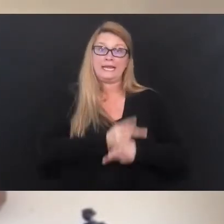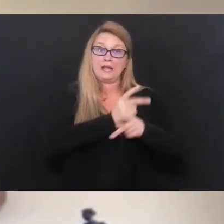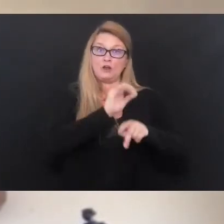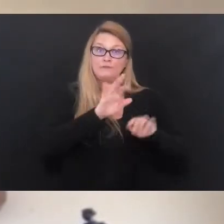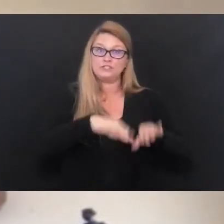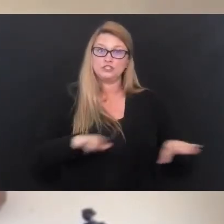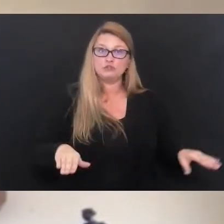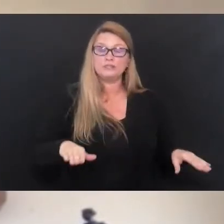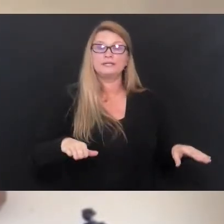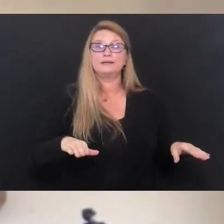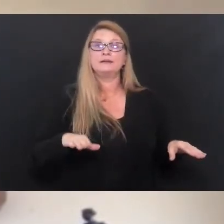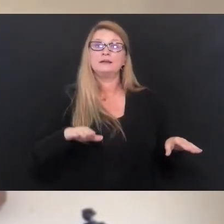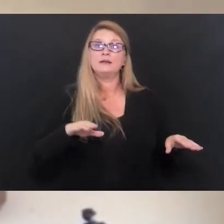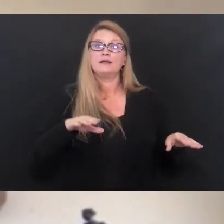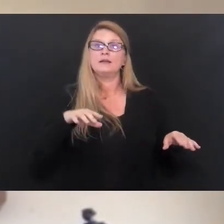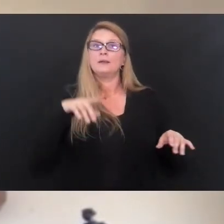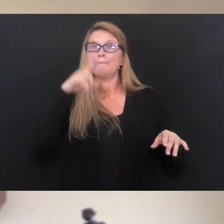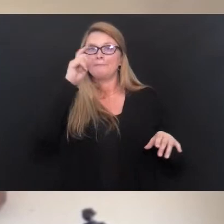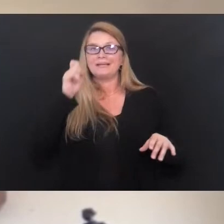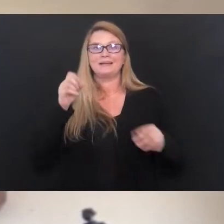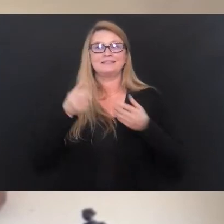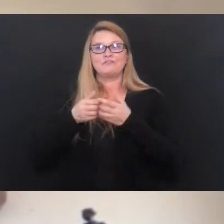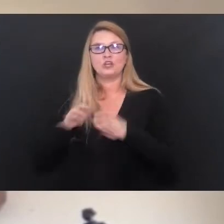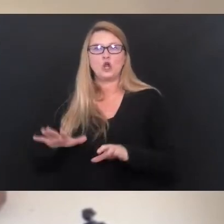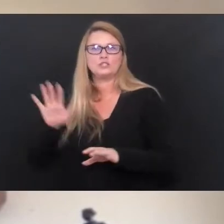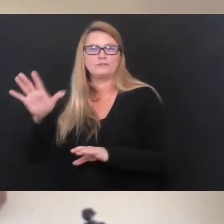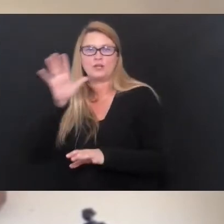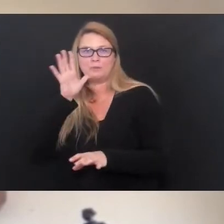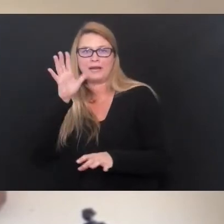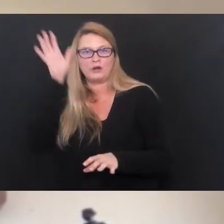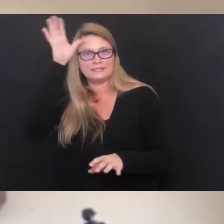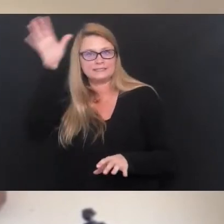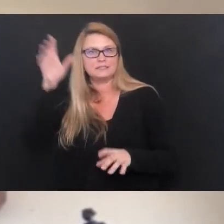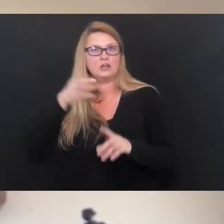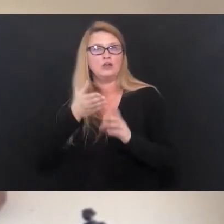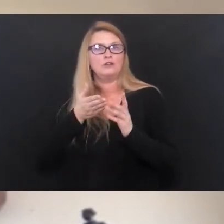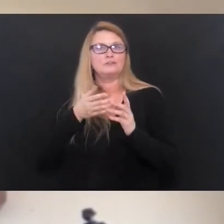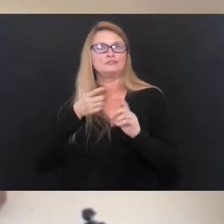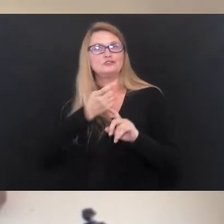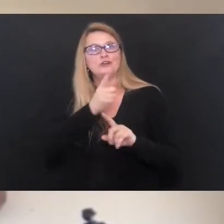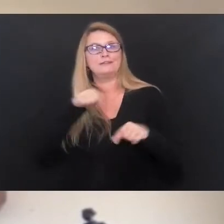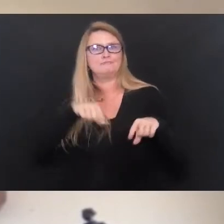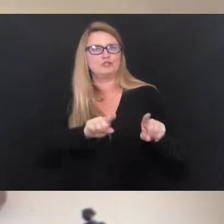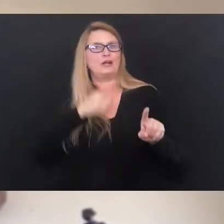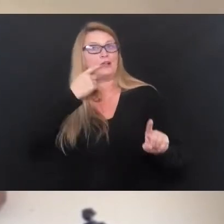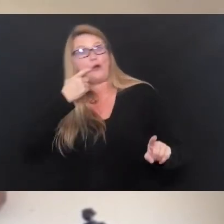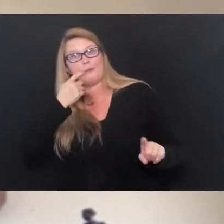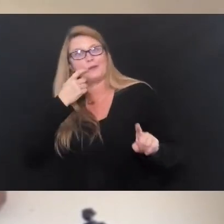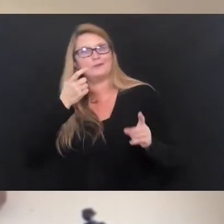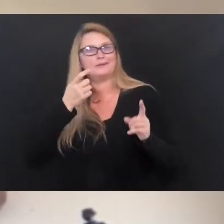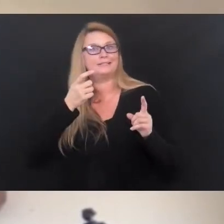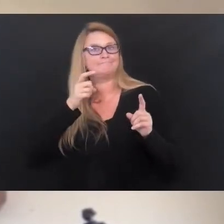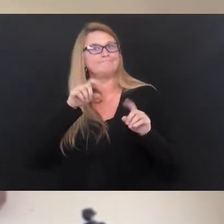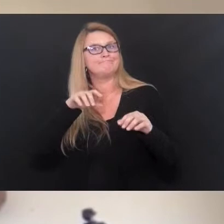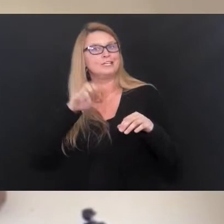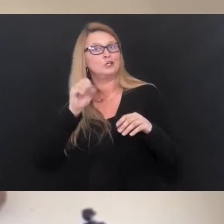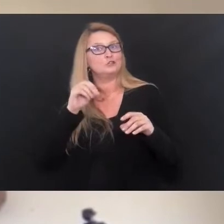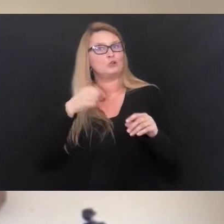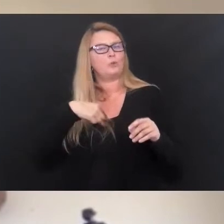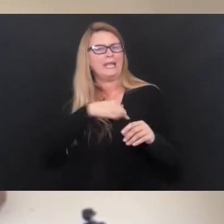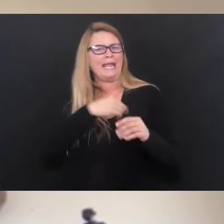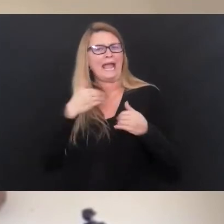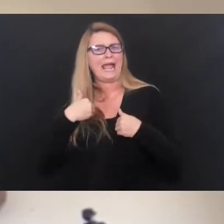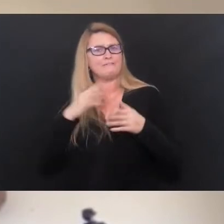on loss of a generation of parenting due to opioid addiction. So there is initiatives going on with churches,